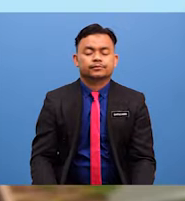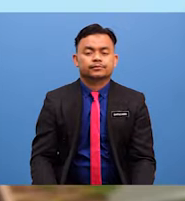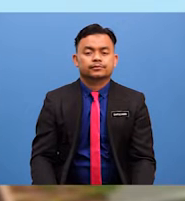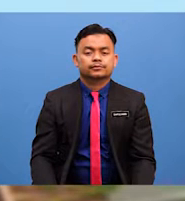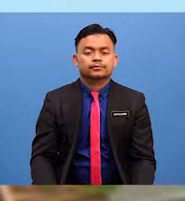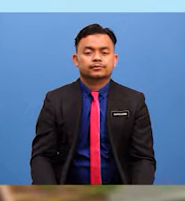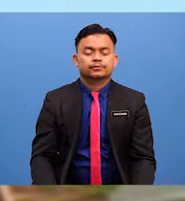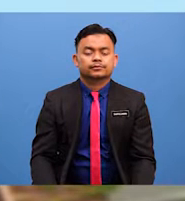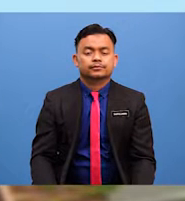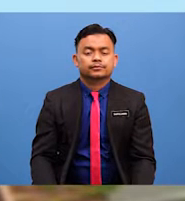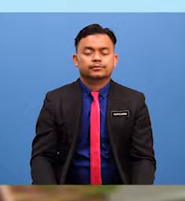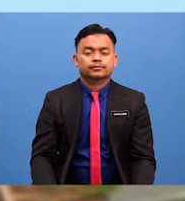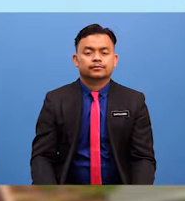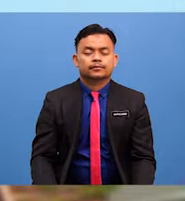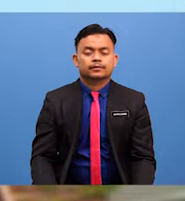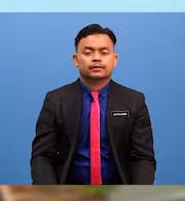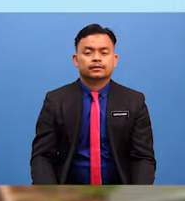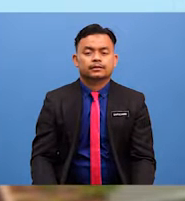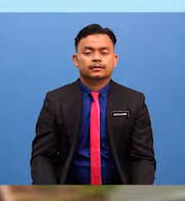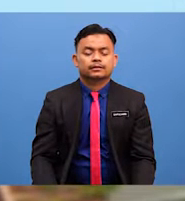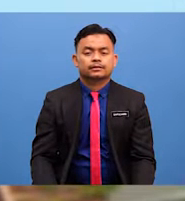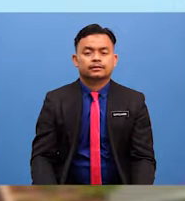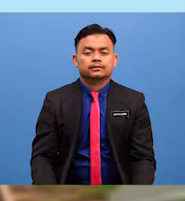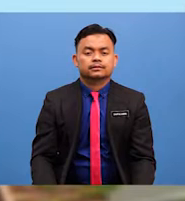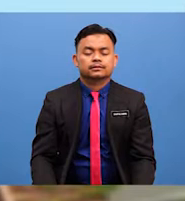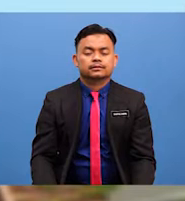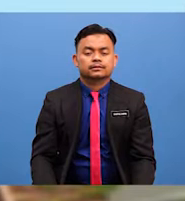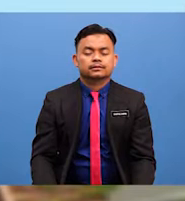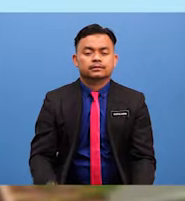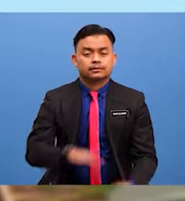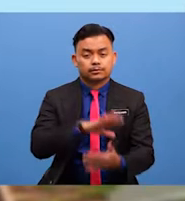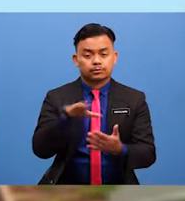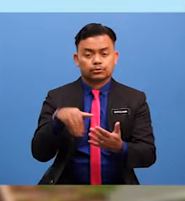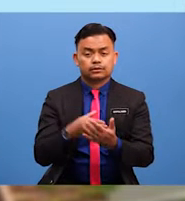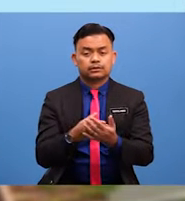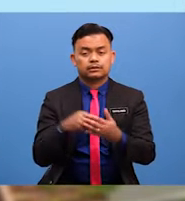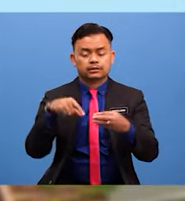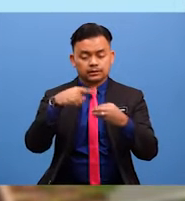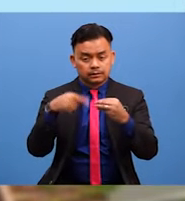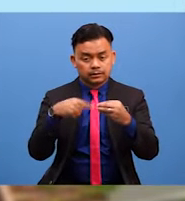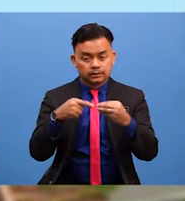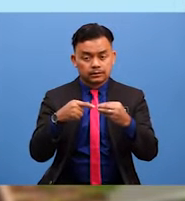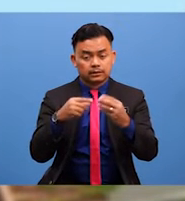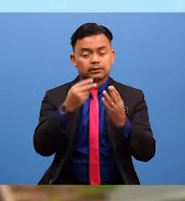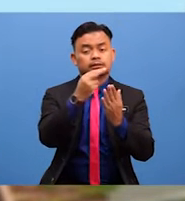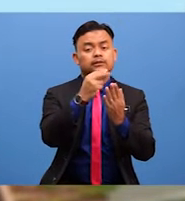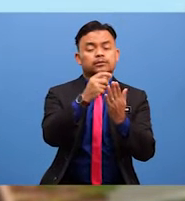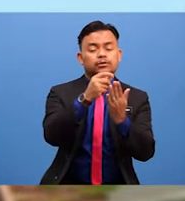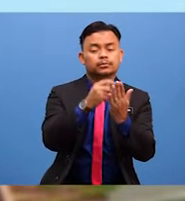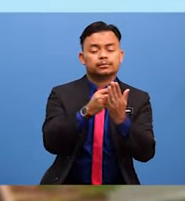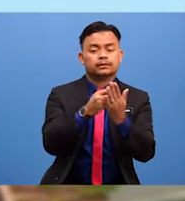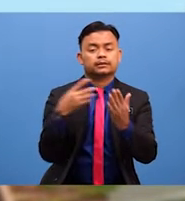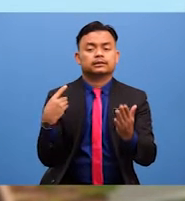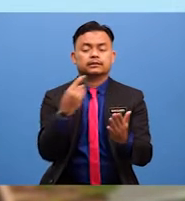Another list contains 8 words which are all related to our topic today. These are the words in